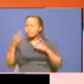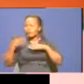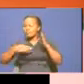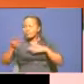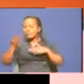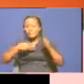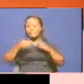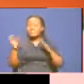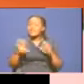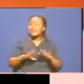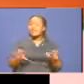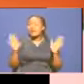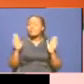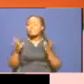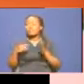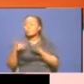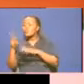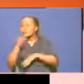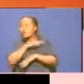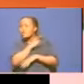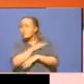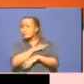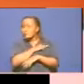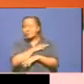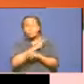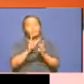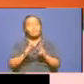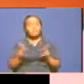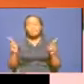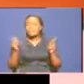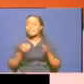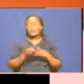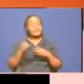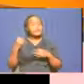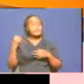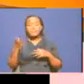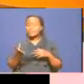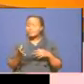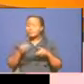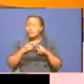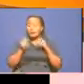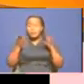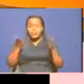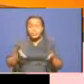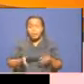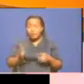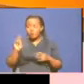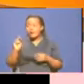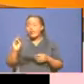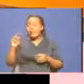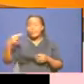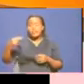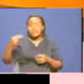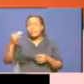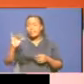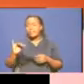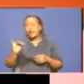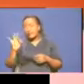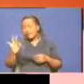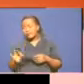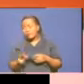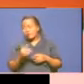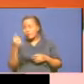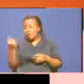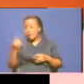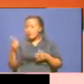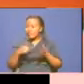onto dialysis. It was expensive. It's very expensive. And today NHIF is sorting that out. NHIF is sorting it out. You just have to pay 500 shillings a